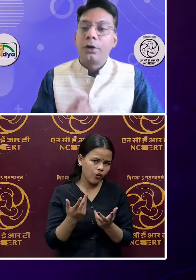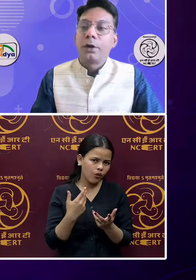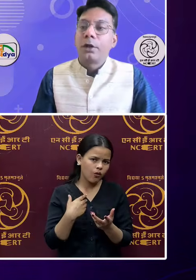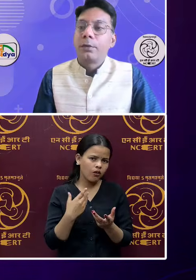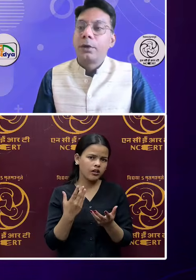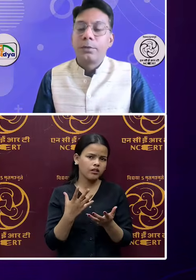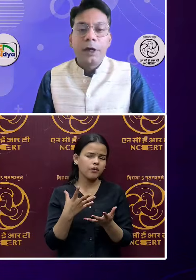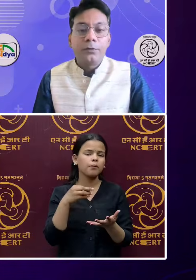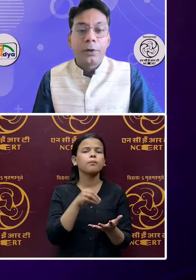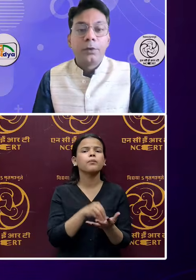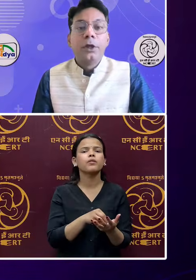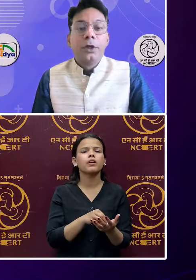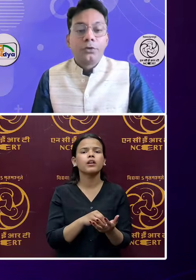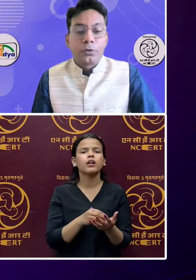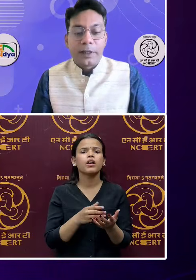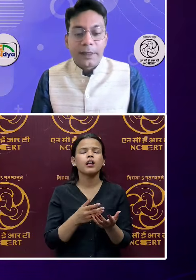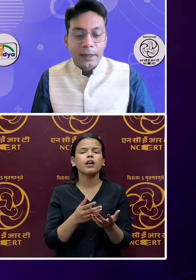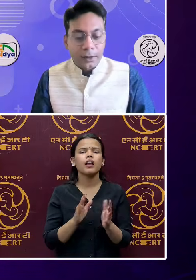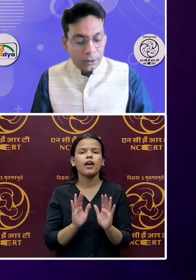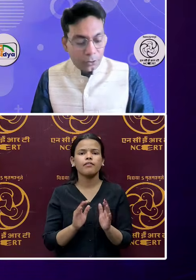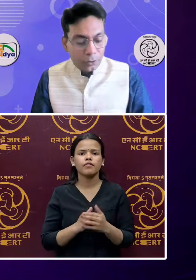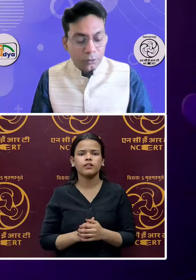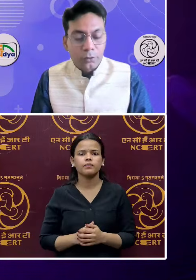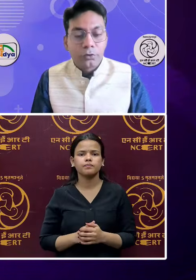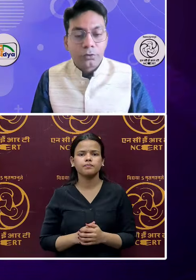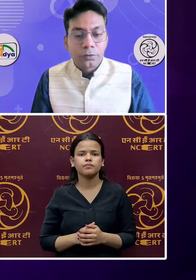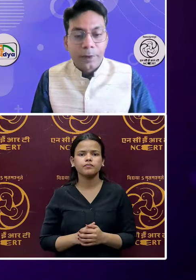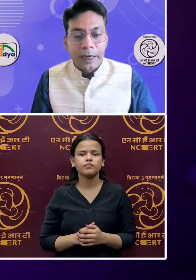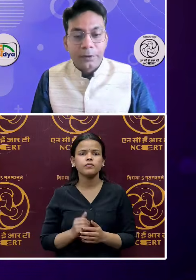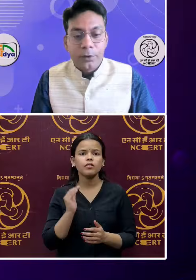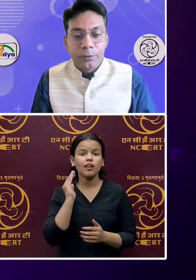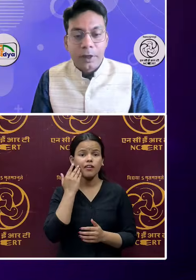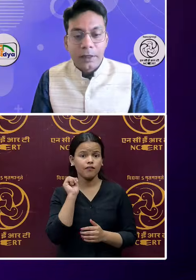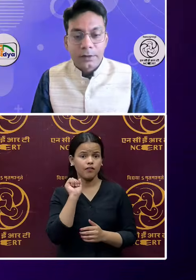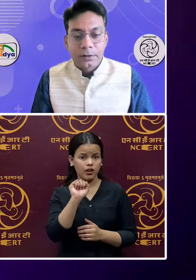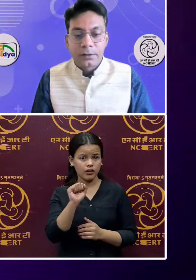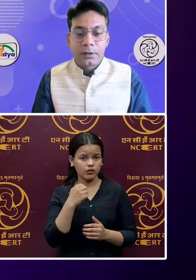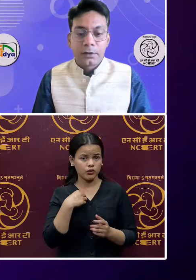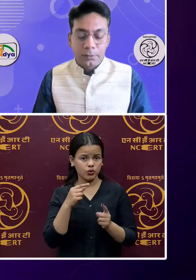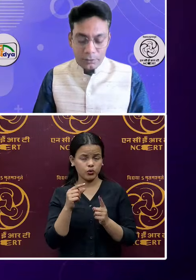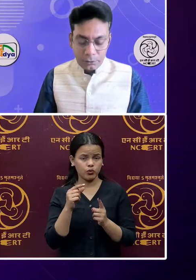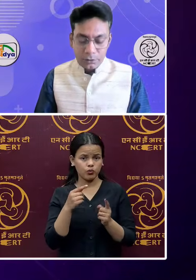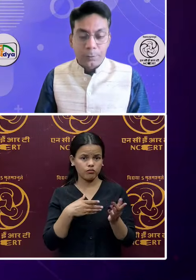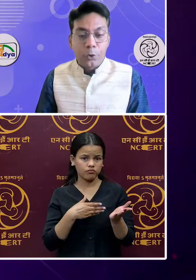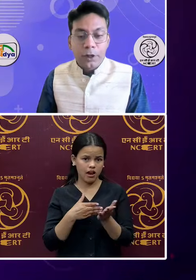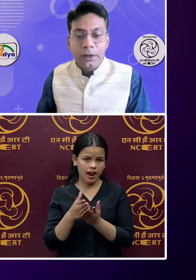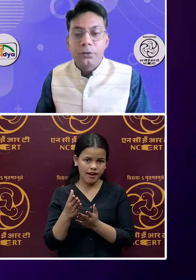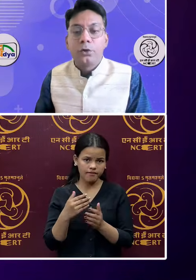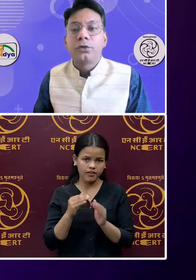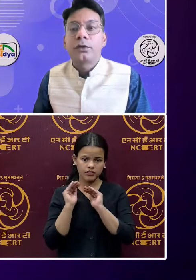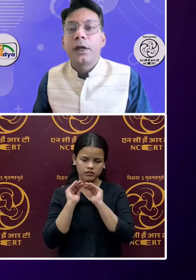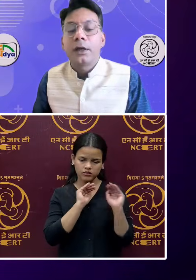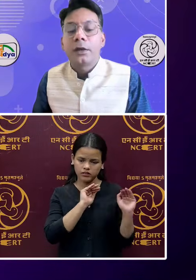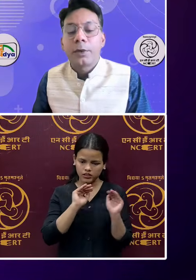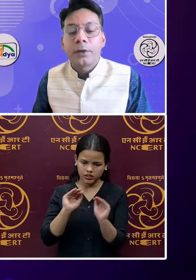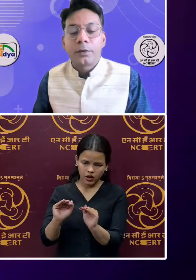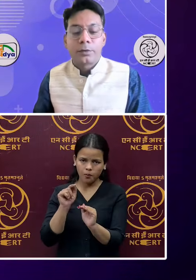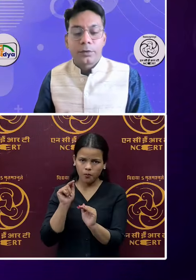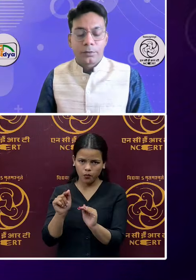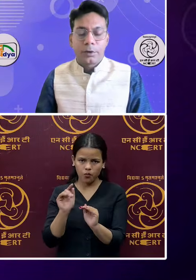in your platform. So whether your course platform is supporting those